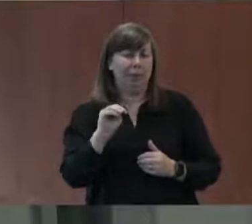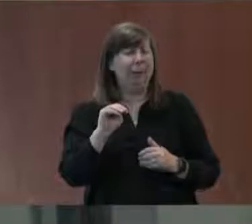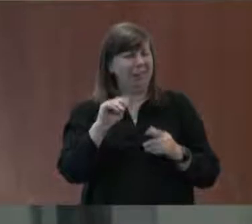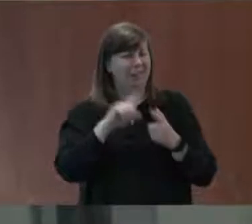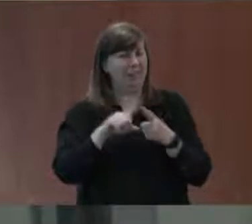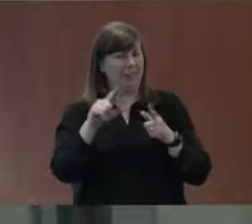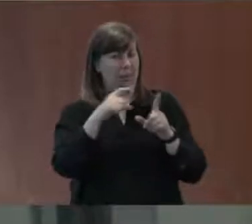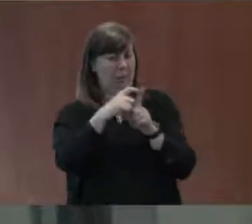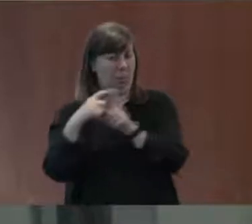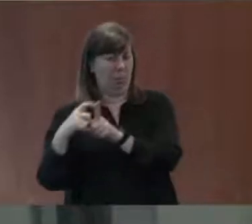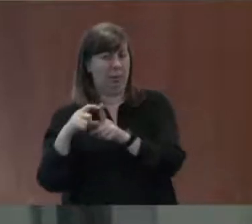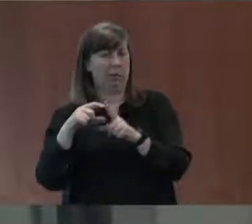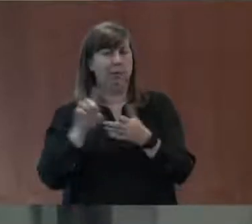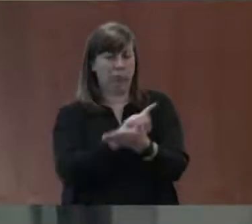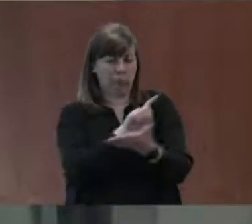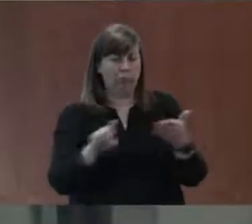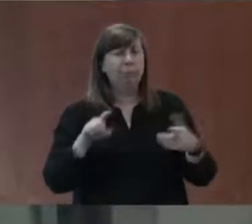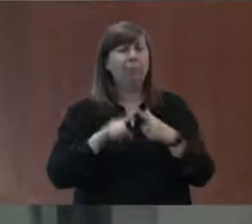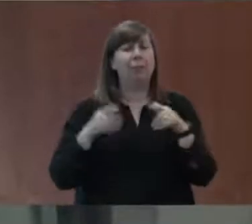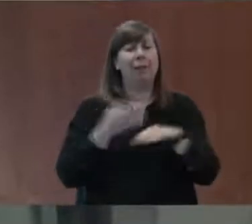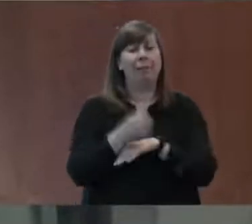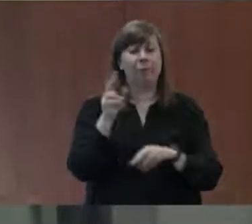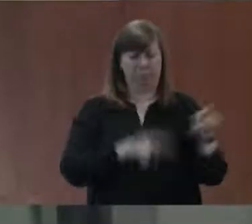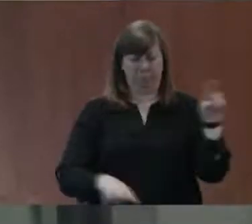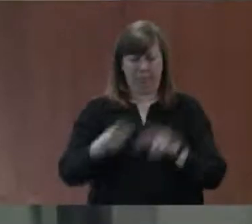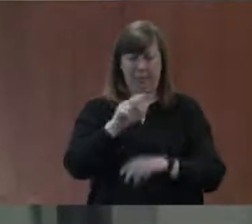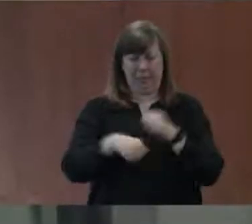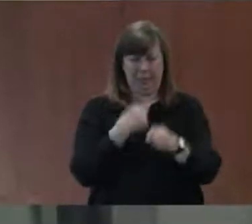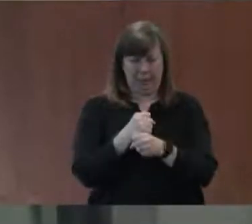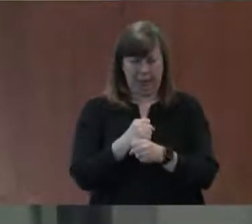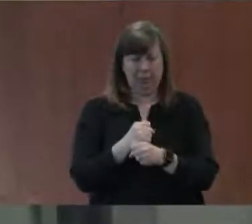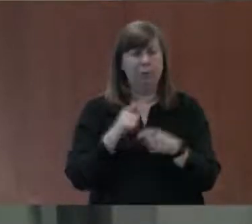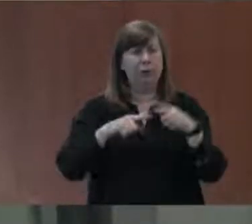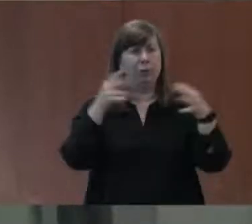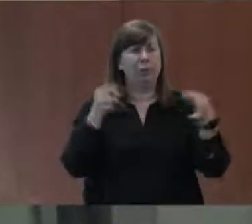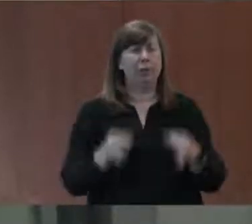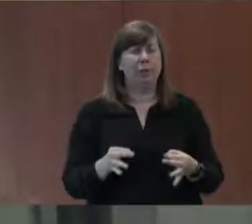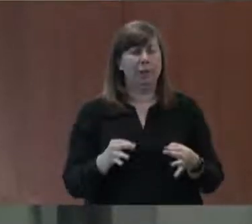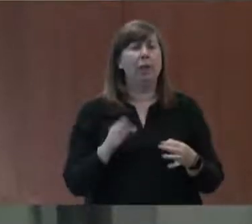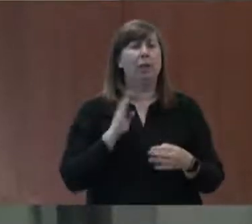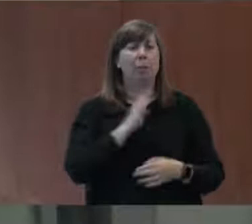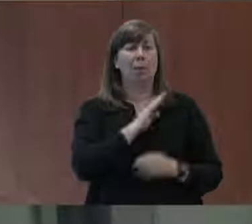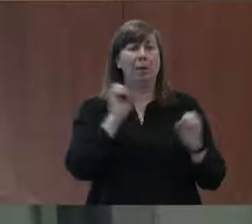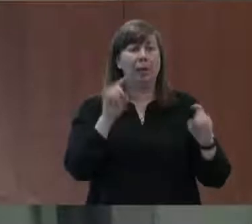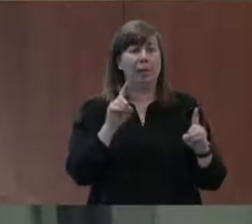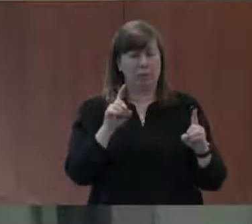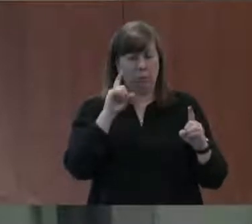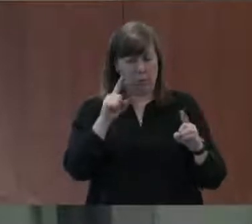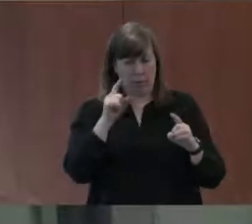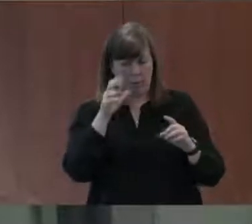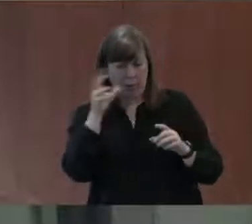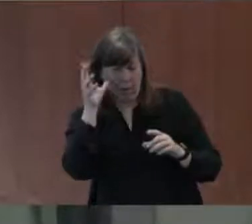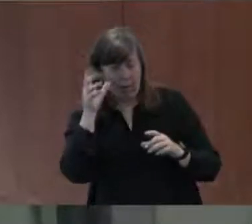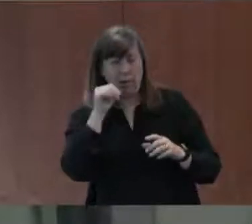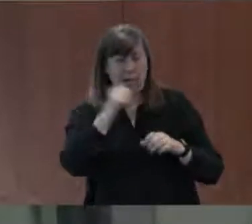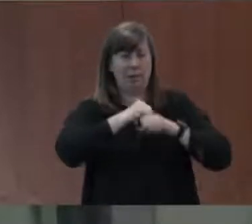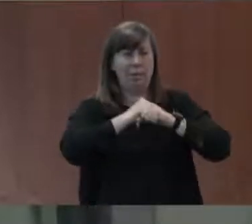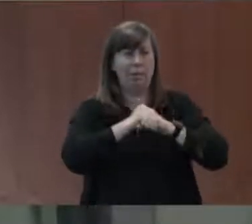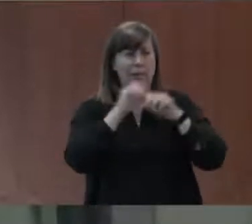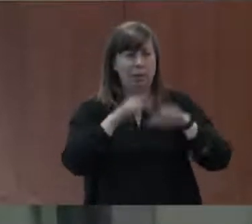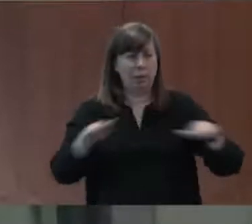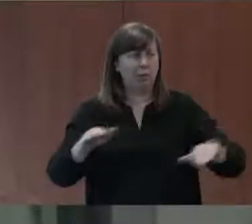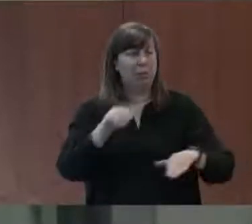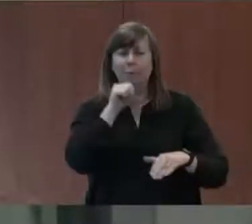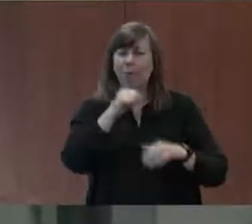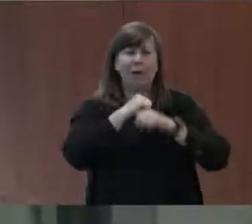terminology. However, after observing this for more than a year, the determination was made that if boards of education will undermine parents and not defend children, then